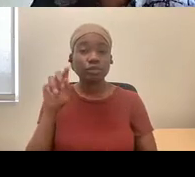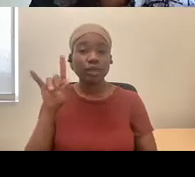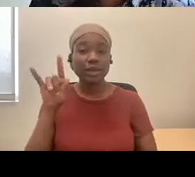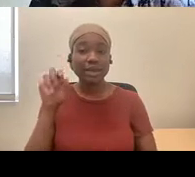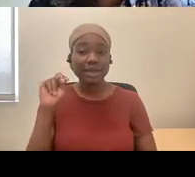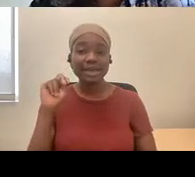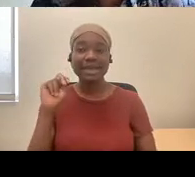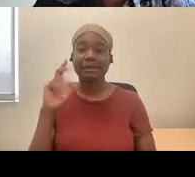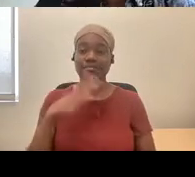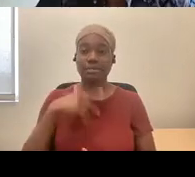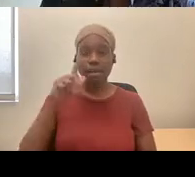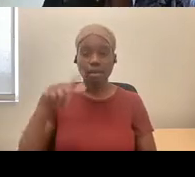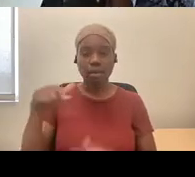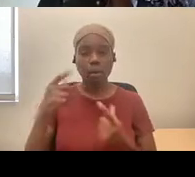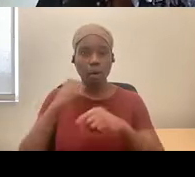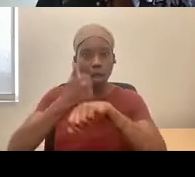and more cameras places.